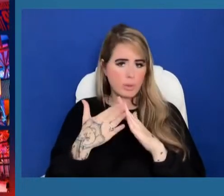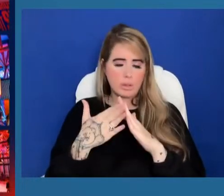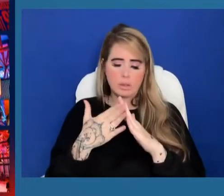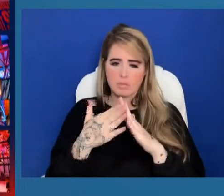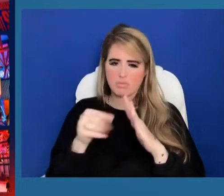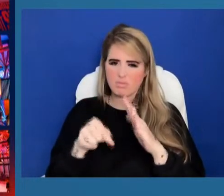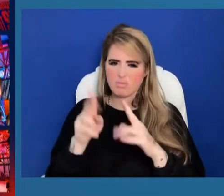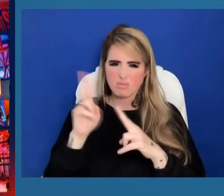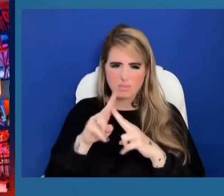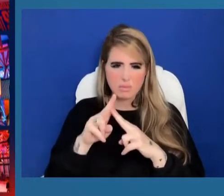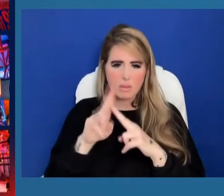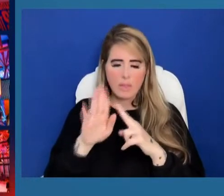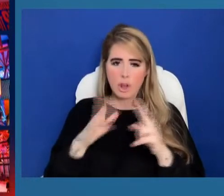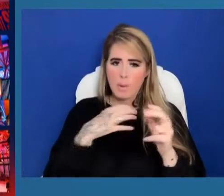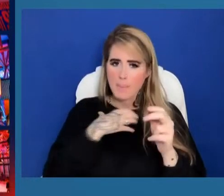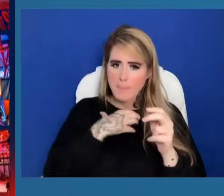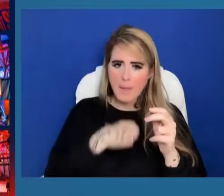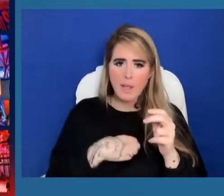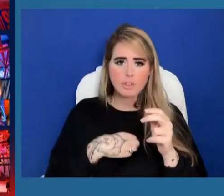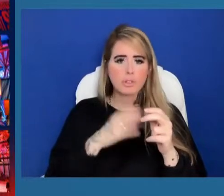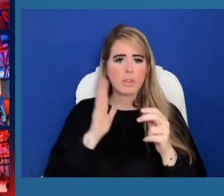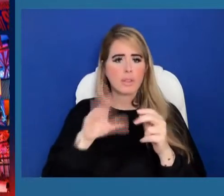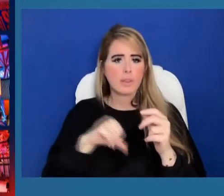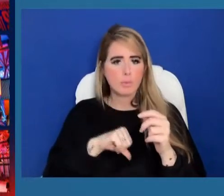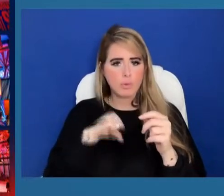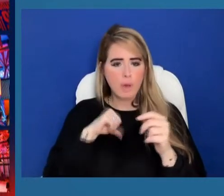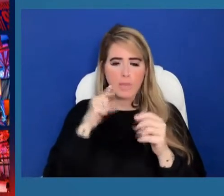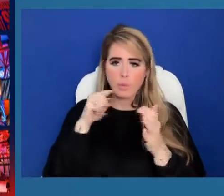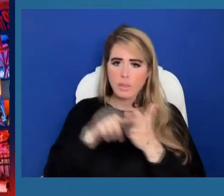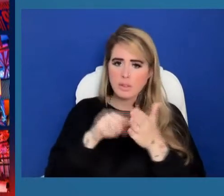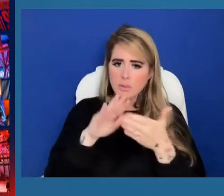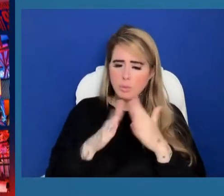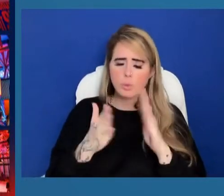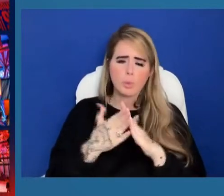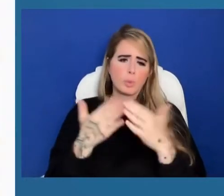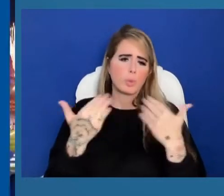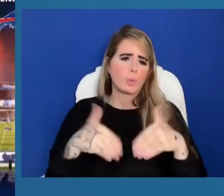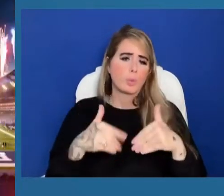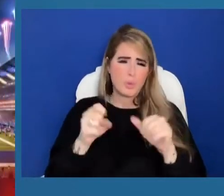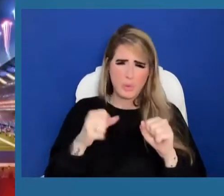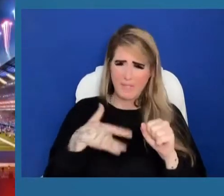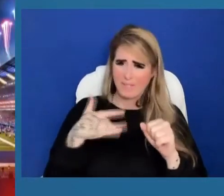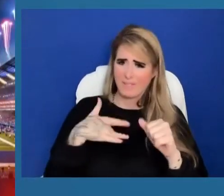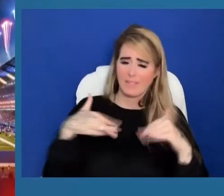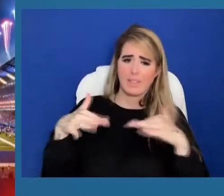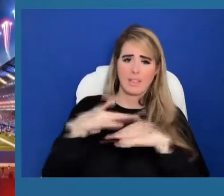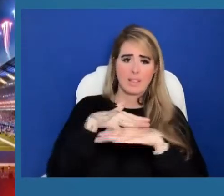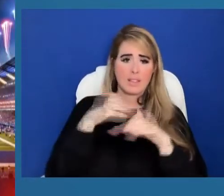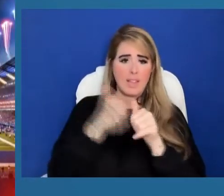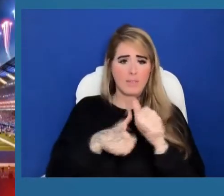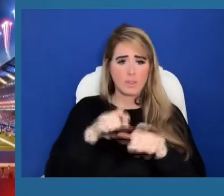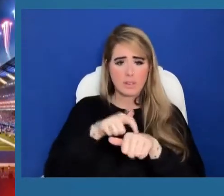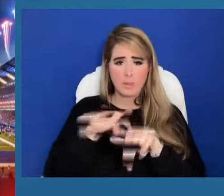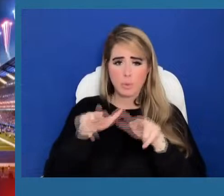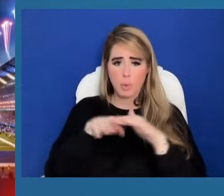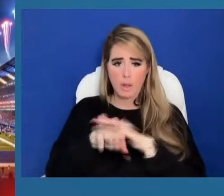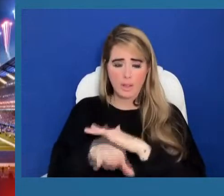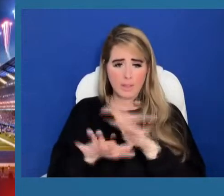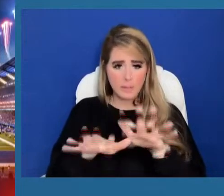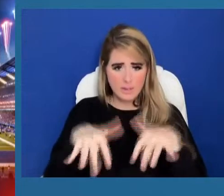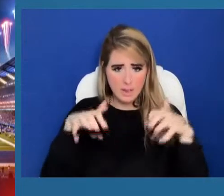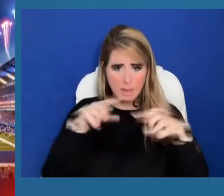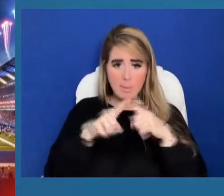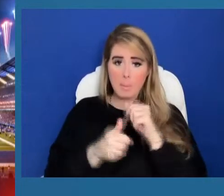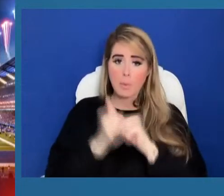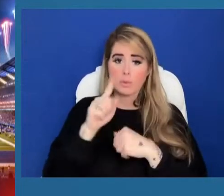passion, their pride in this community, you can feel it every time you walk into the stadium, but more importantly, when